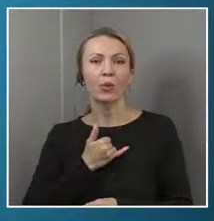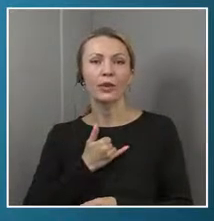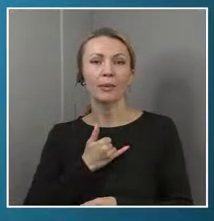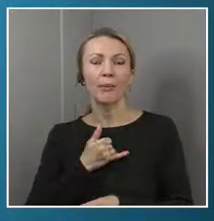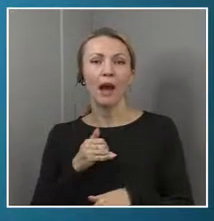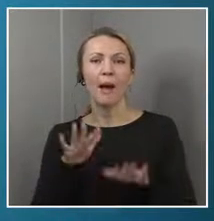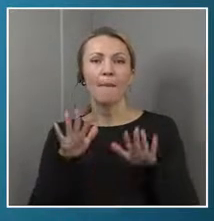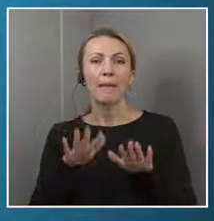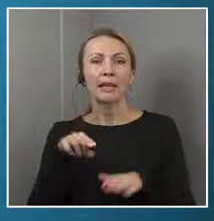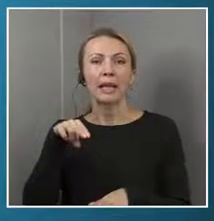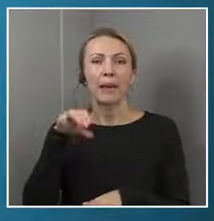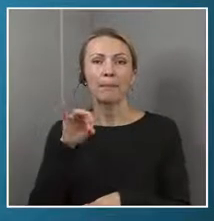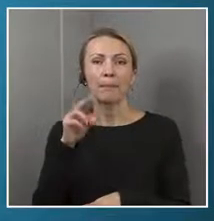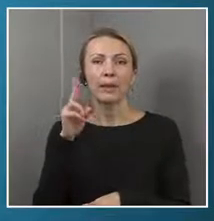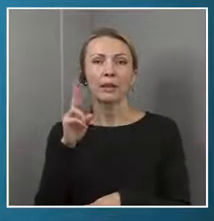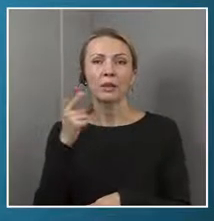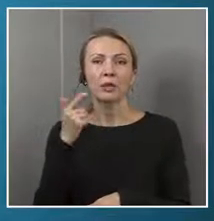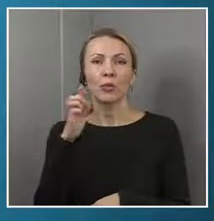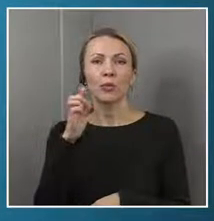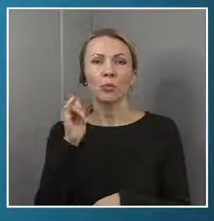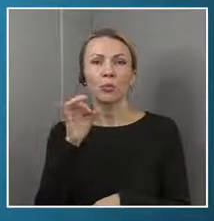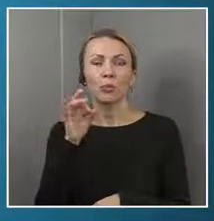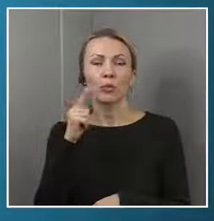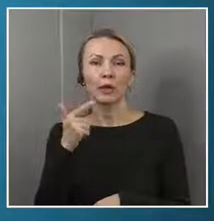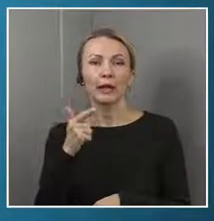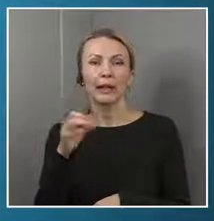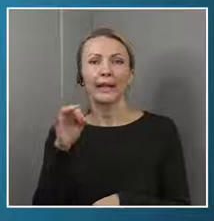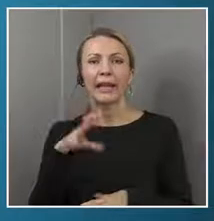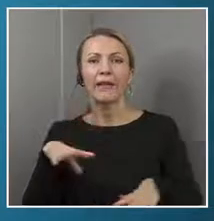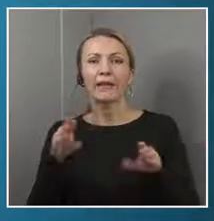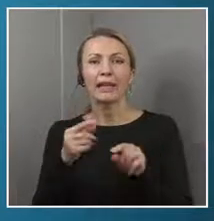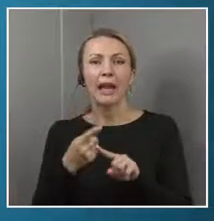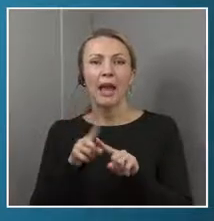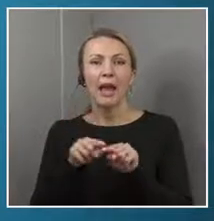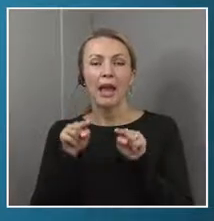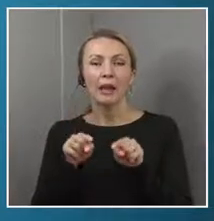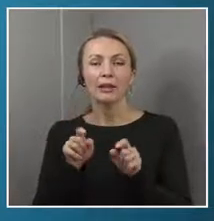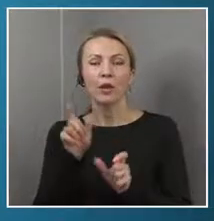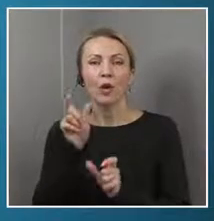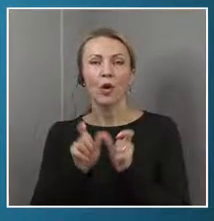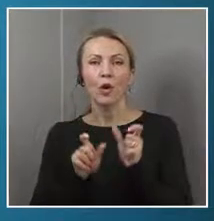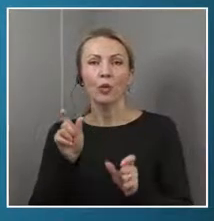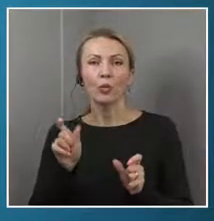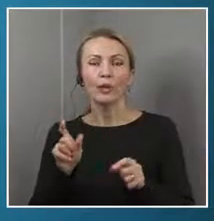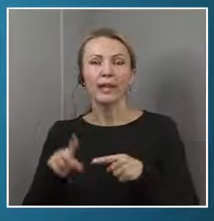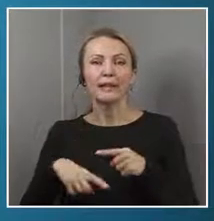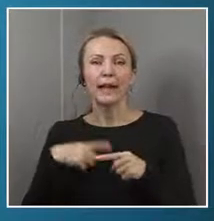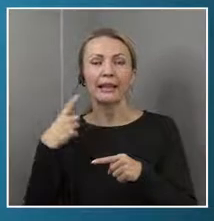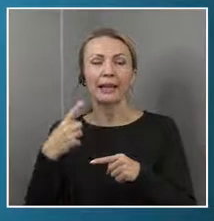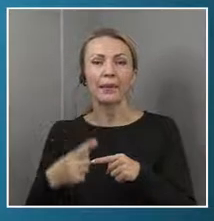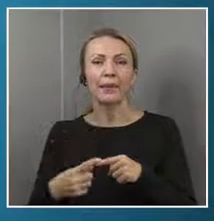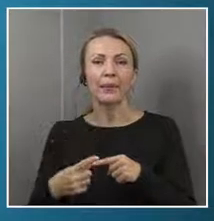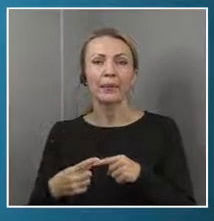course, all of these collectors went on to collect extraordinary medieval, Renaissance, and early